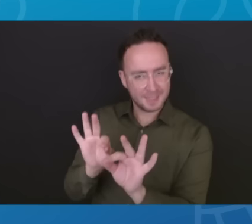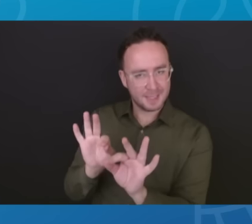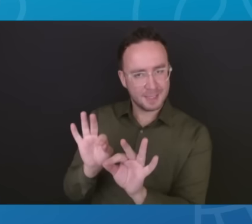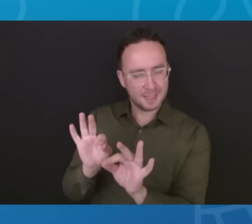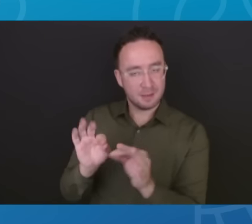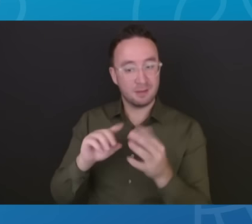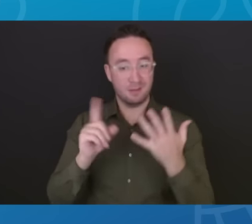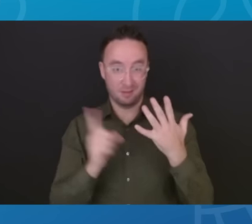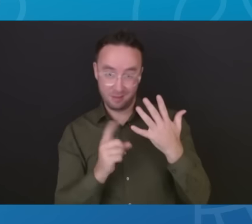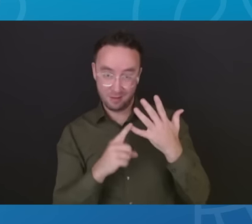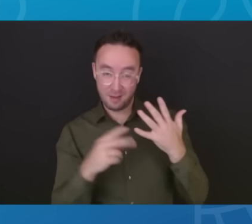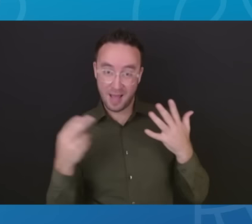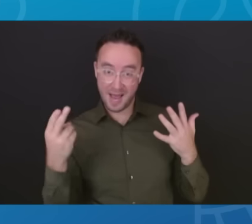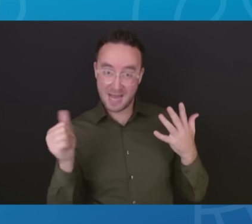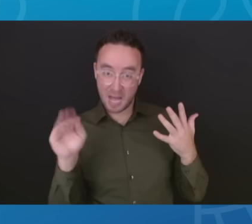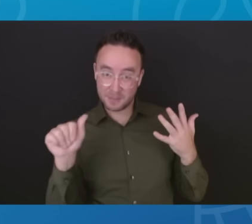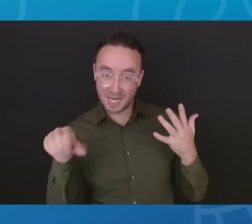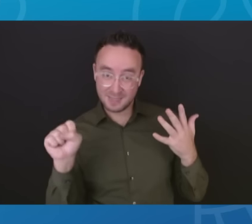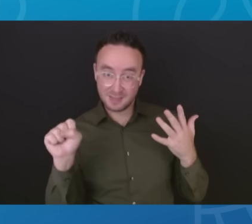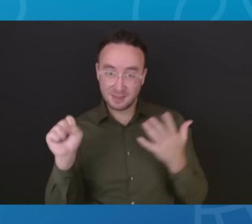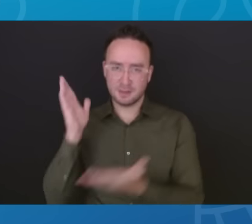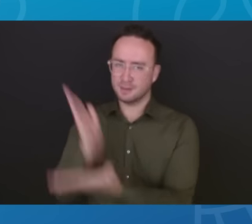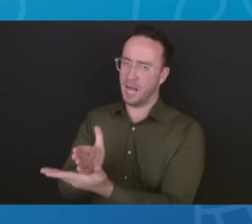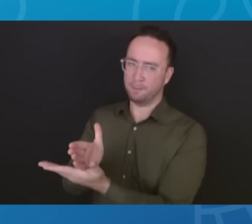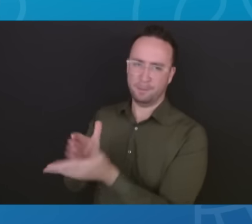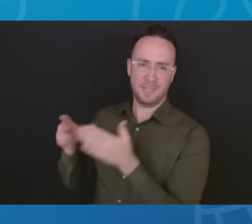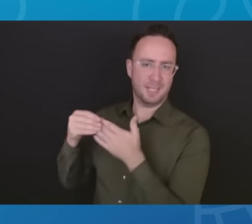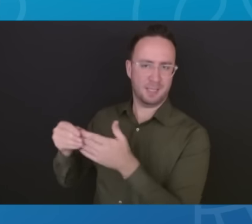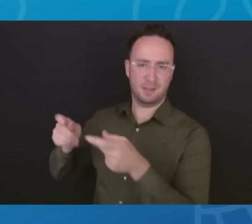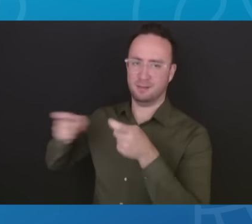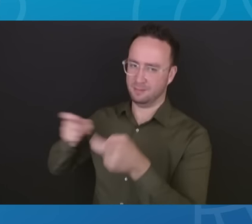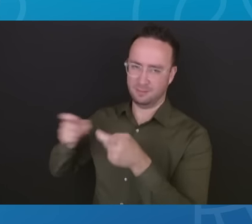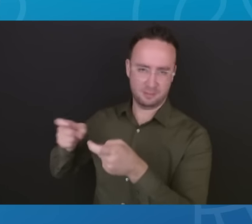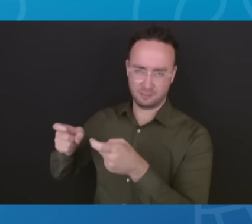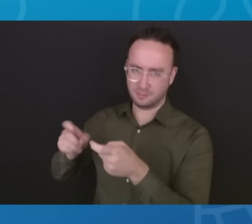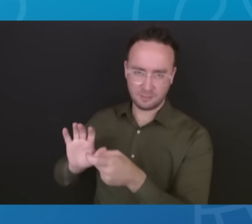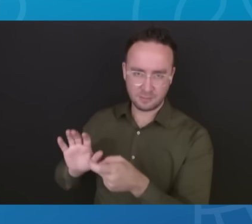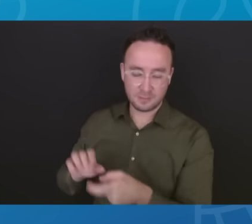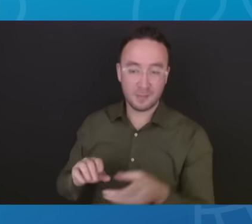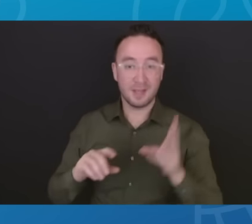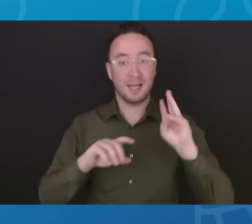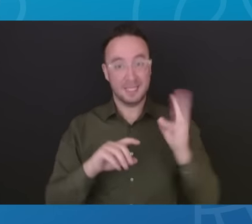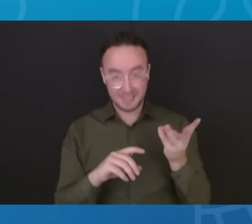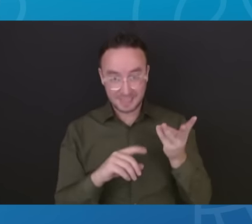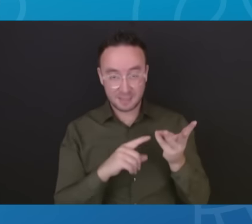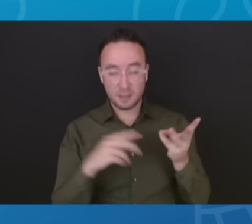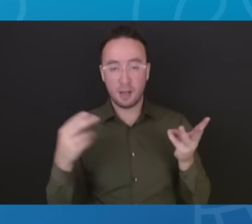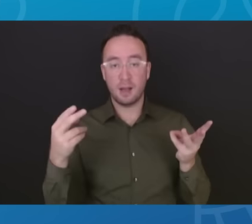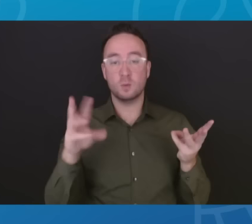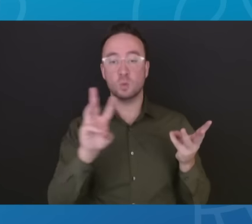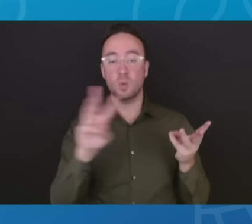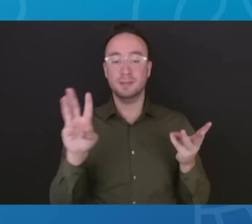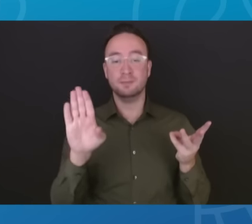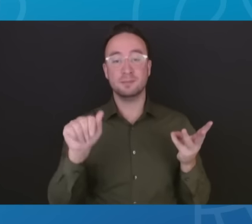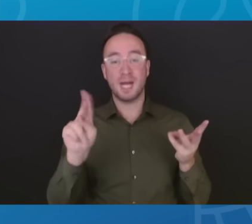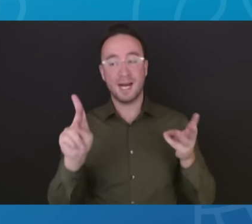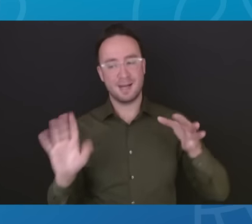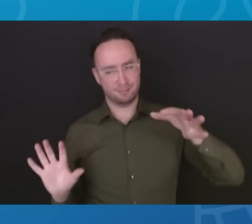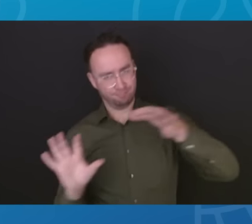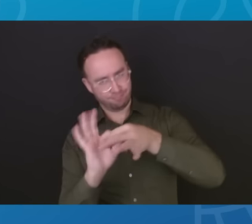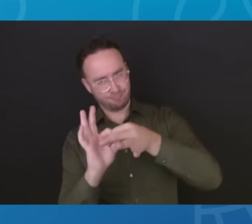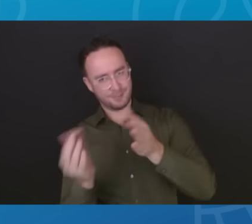Gaza and the West Bank reunited as an independent Palestinian state. Mm-hmm. Now, so let me ask you about that. That means that when you answer to say, you can say you don't want to